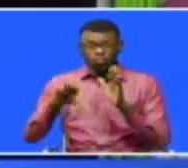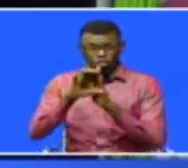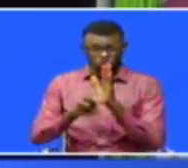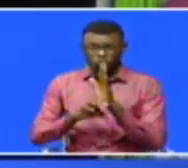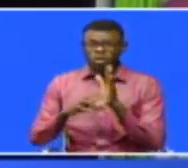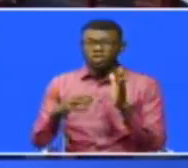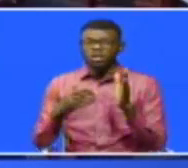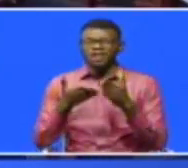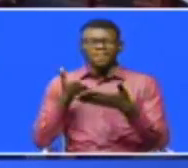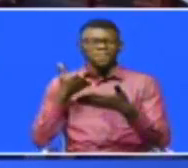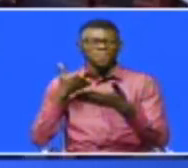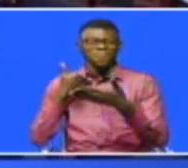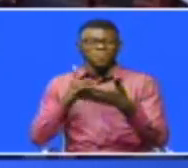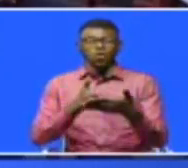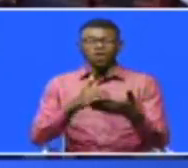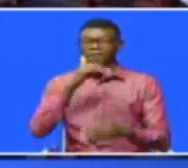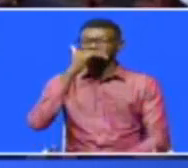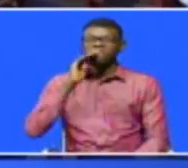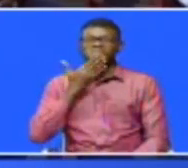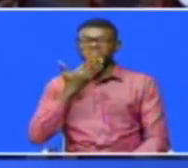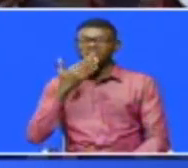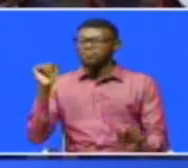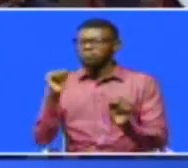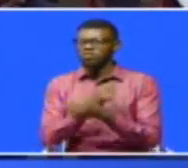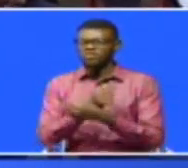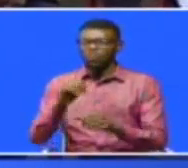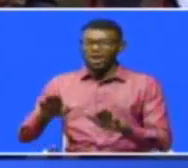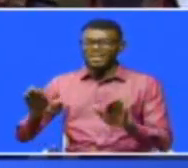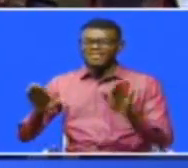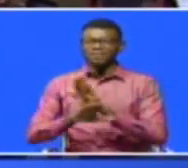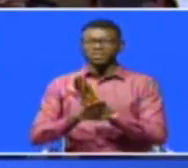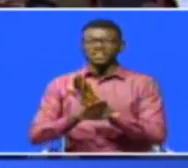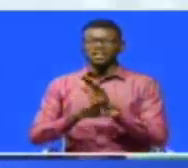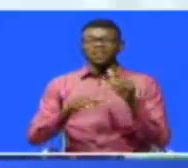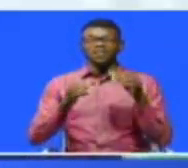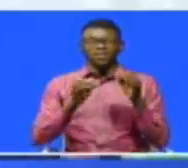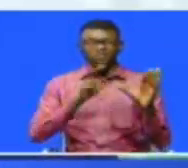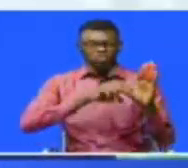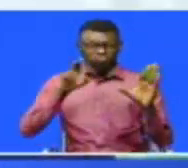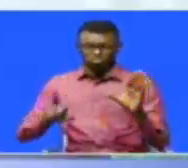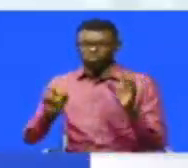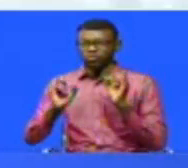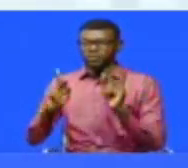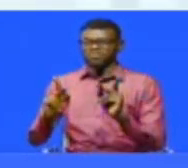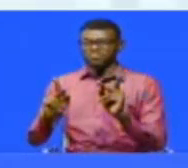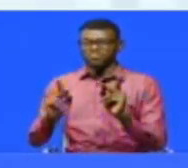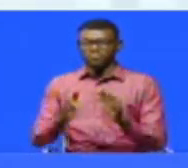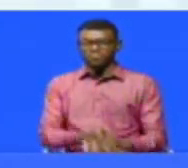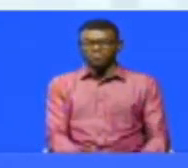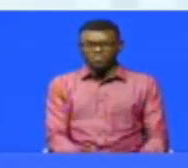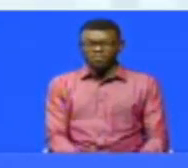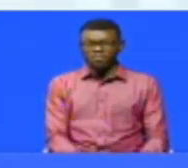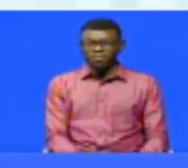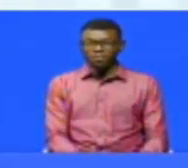constitution bars Mudavadi from being anyone's presidential running mate unless he ditches the party. The political organ to make the